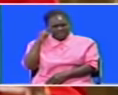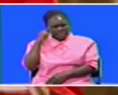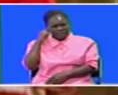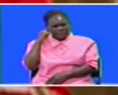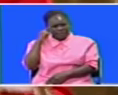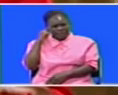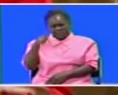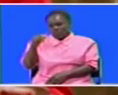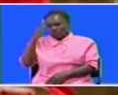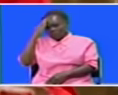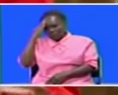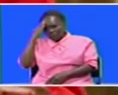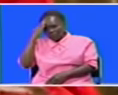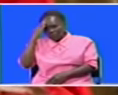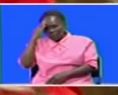You know?